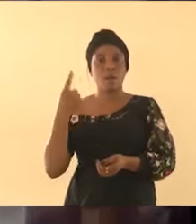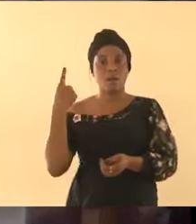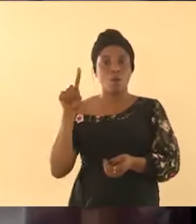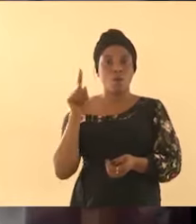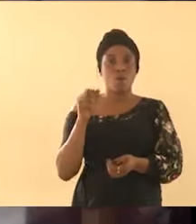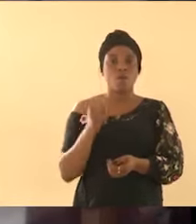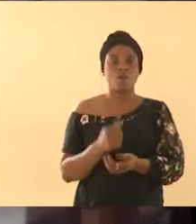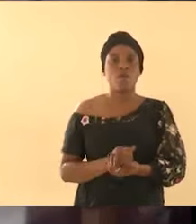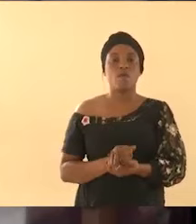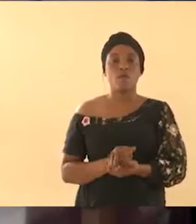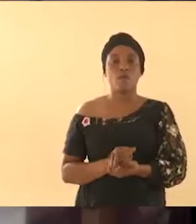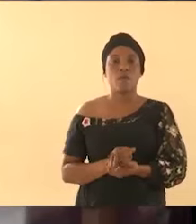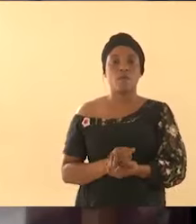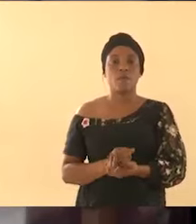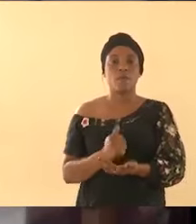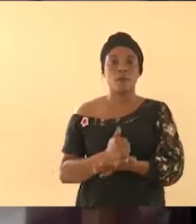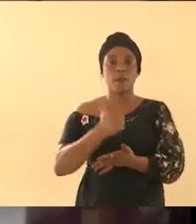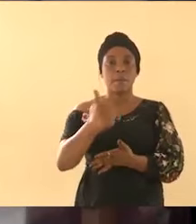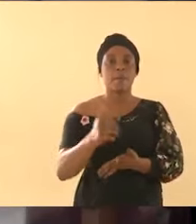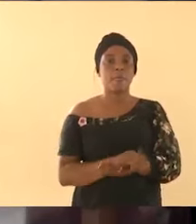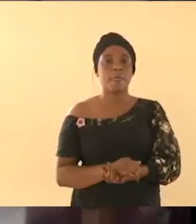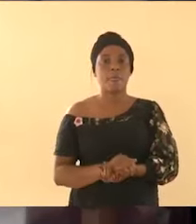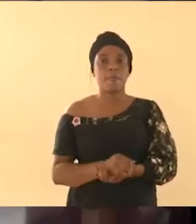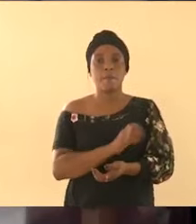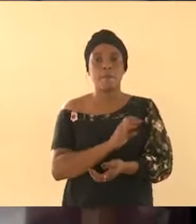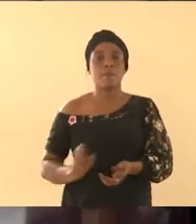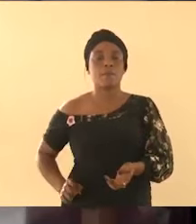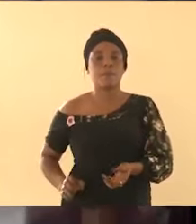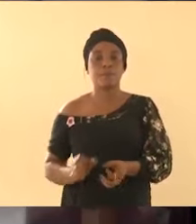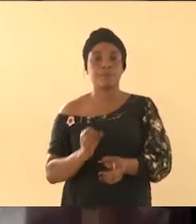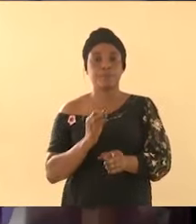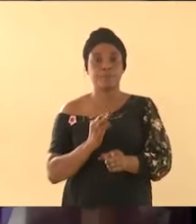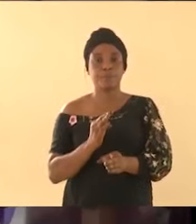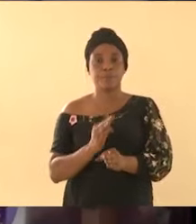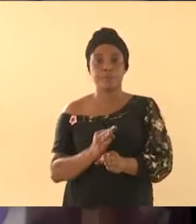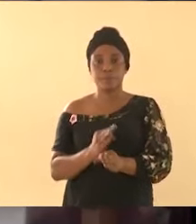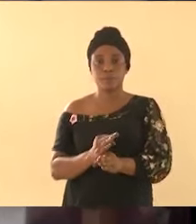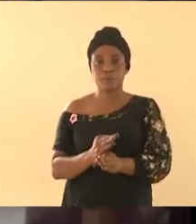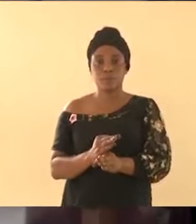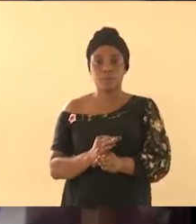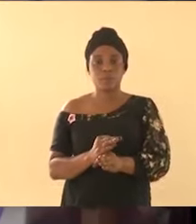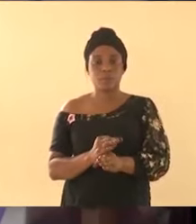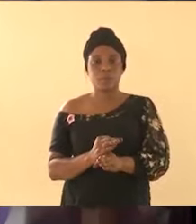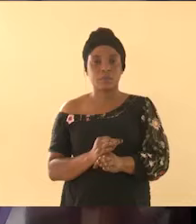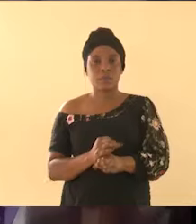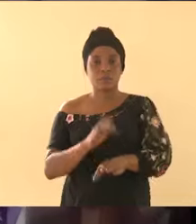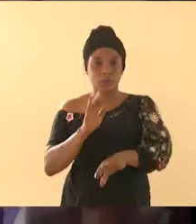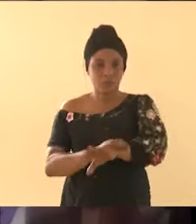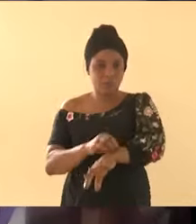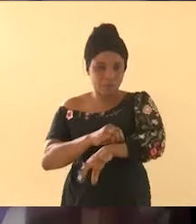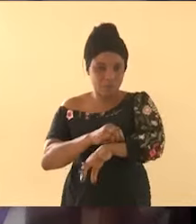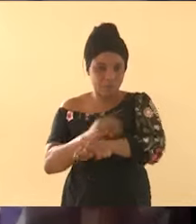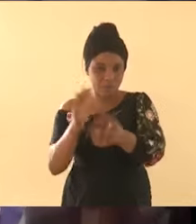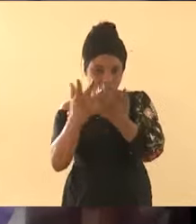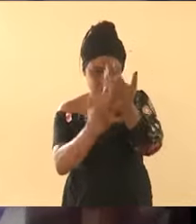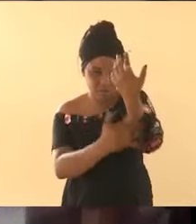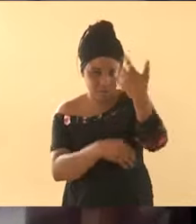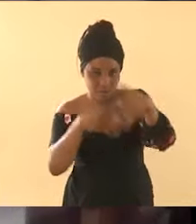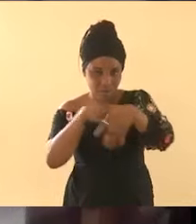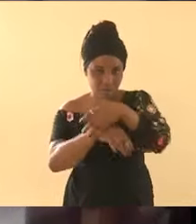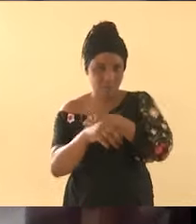And I said, the Christian faith for many of us is only on the level of the skin. If you scratch the skin, the